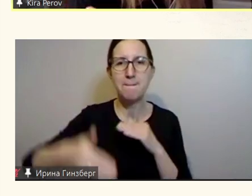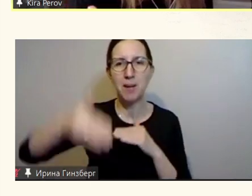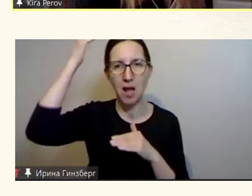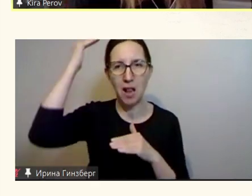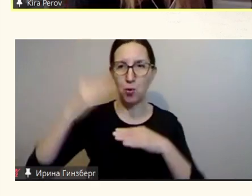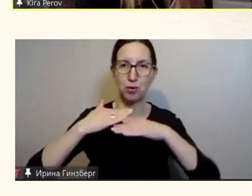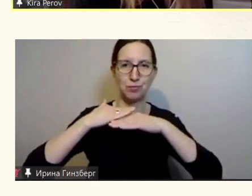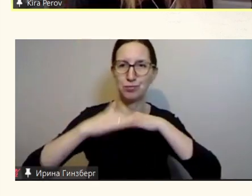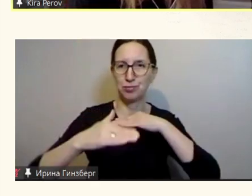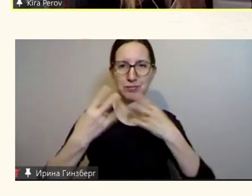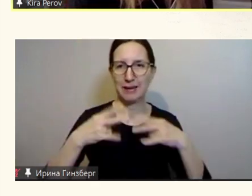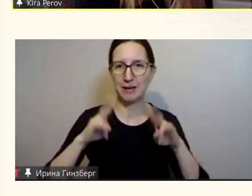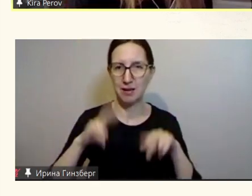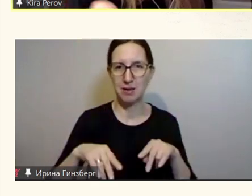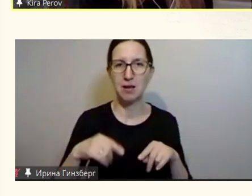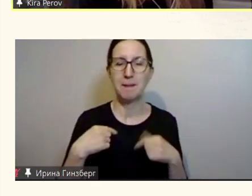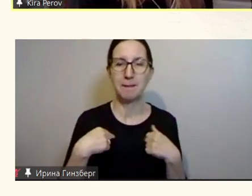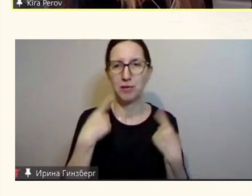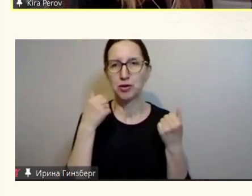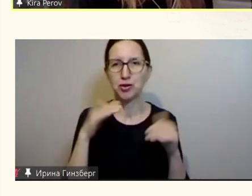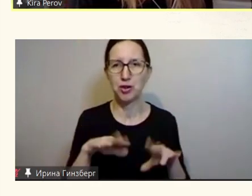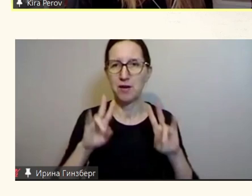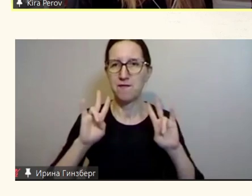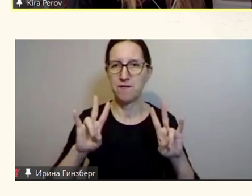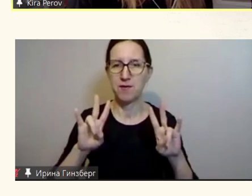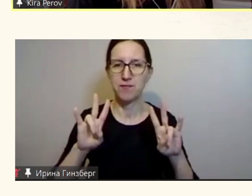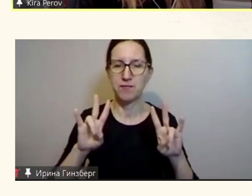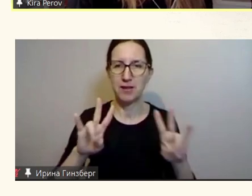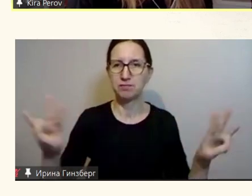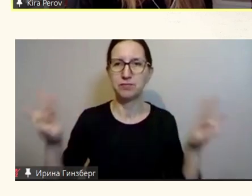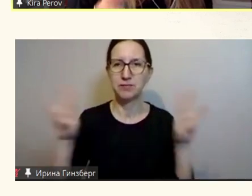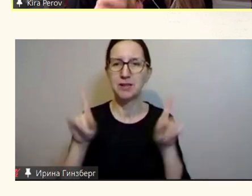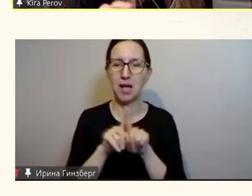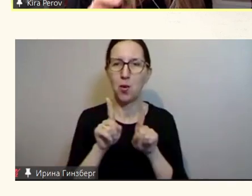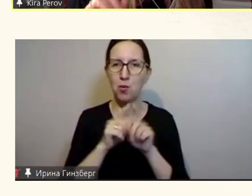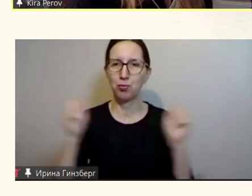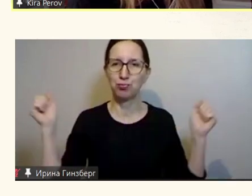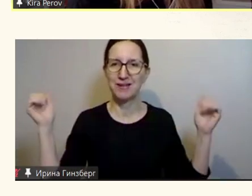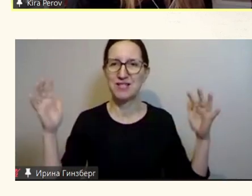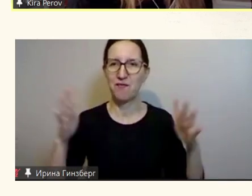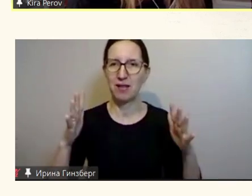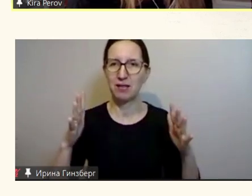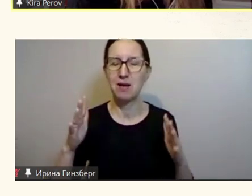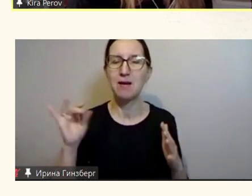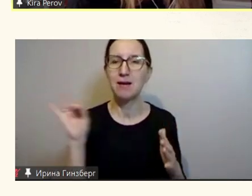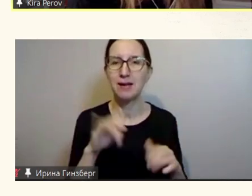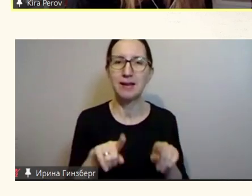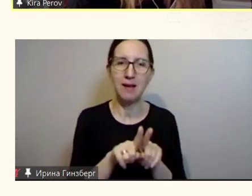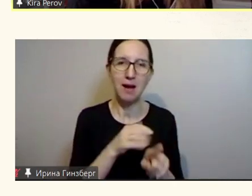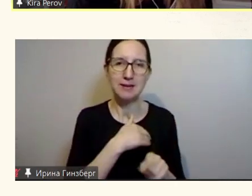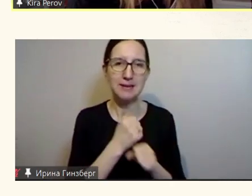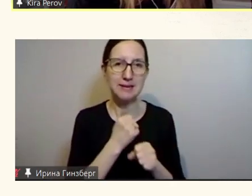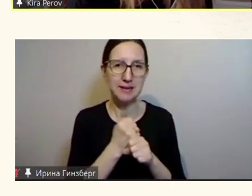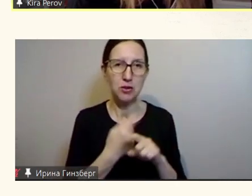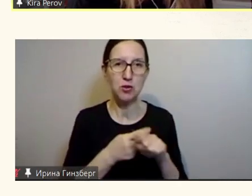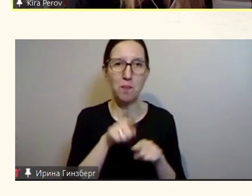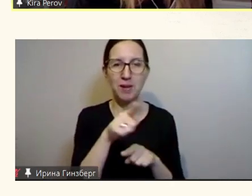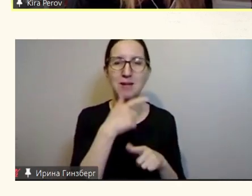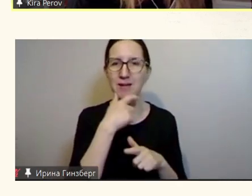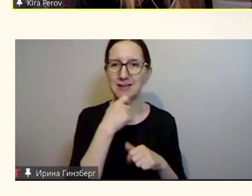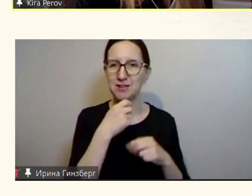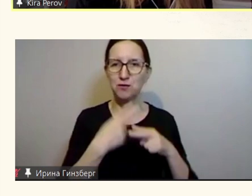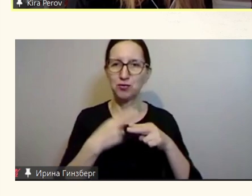being exposed this way. Other times we had to build a box, as you can see. This was a small viewing